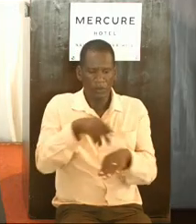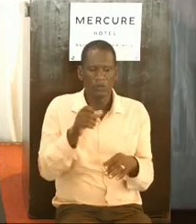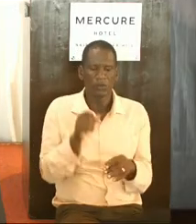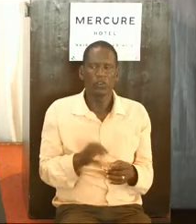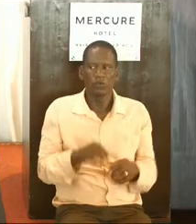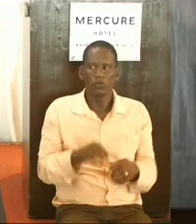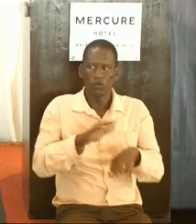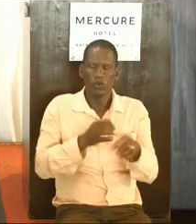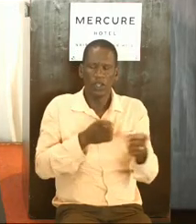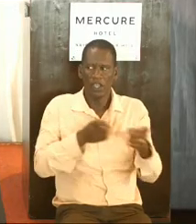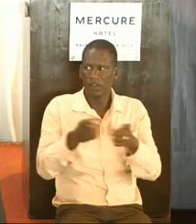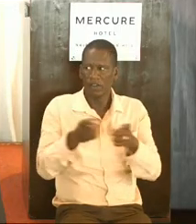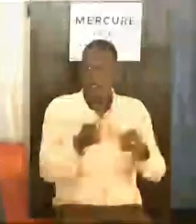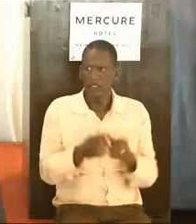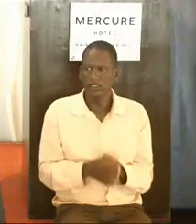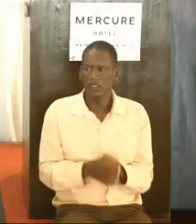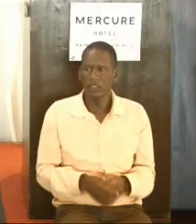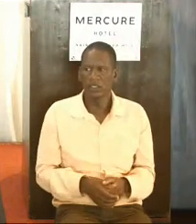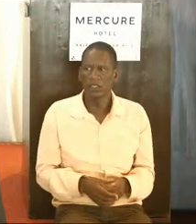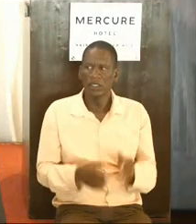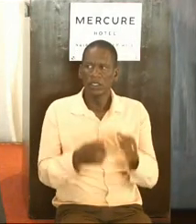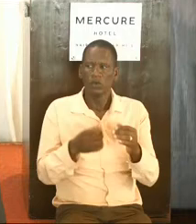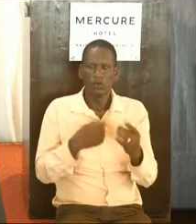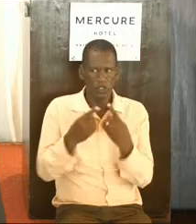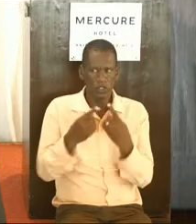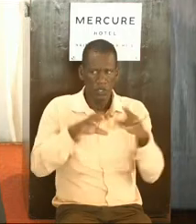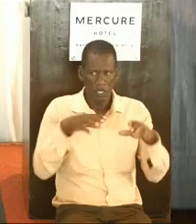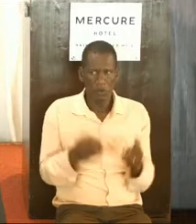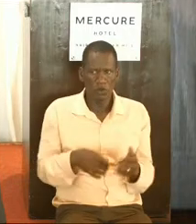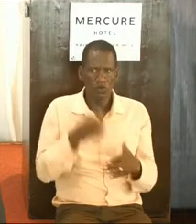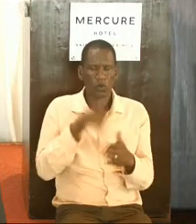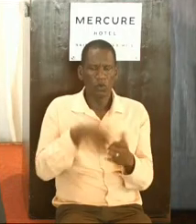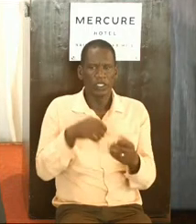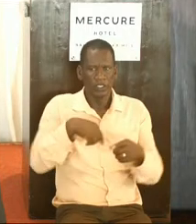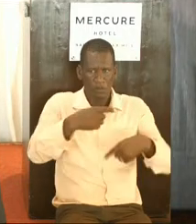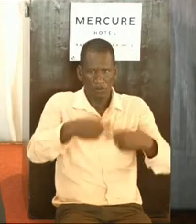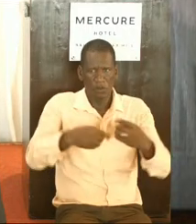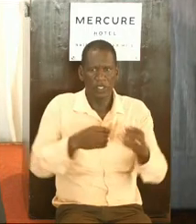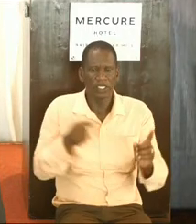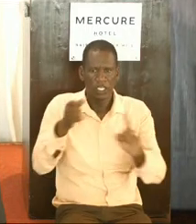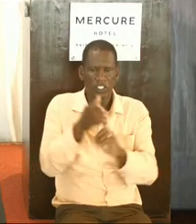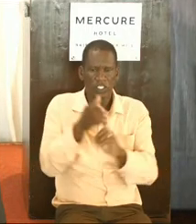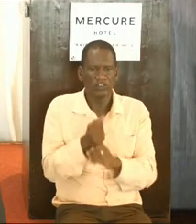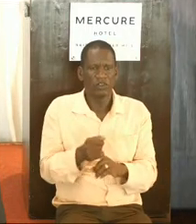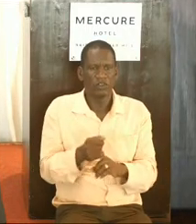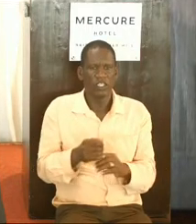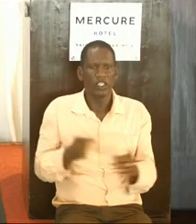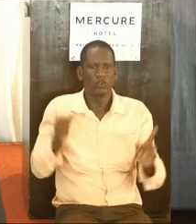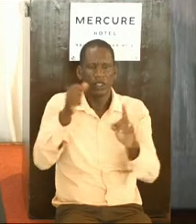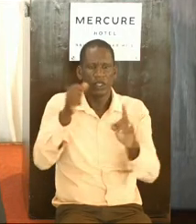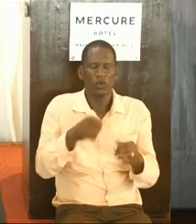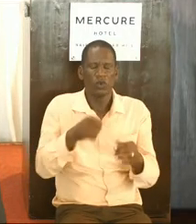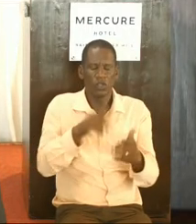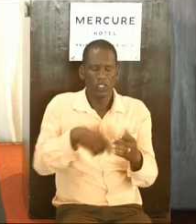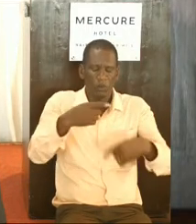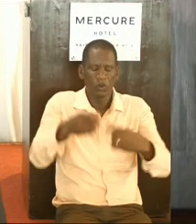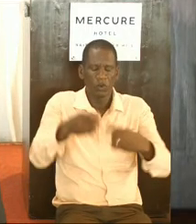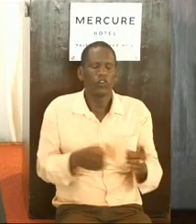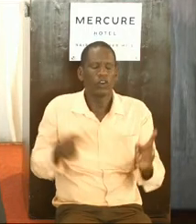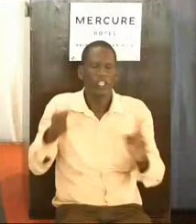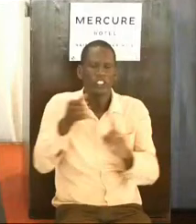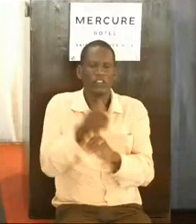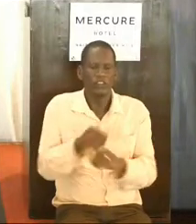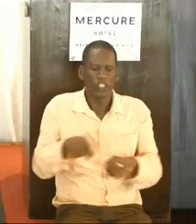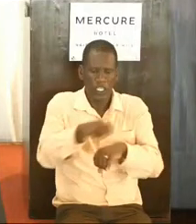good governance we are going to be talking about what is a progress achieved in the realization of nationhood